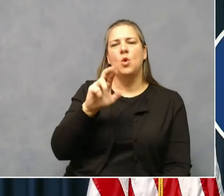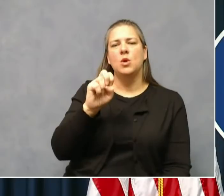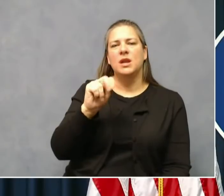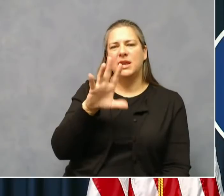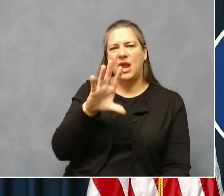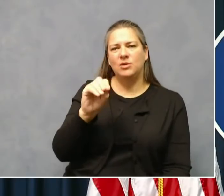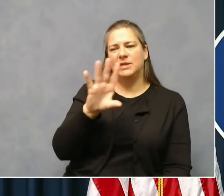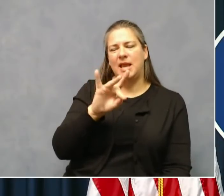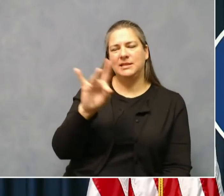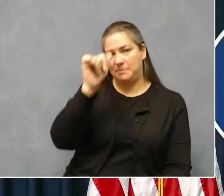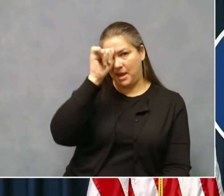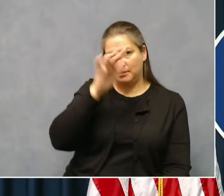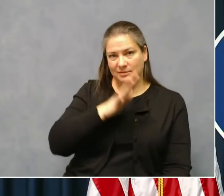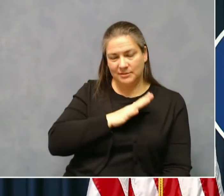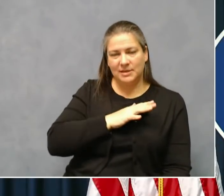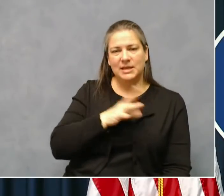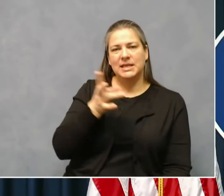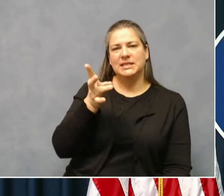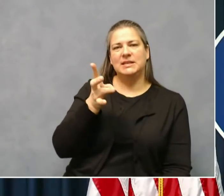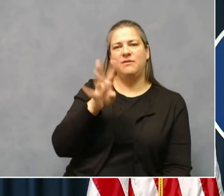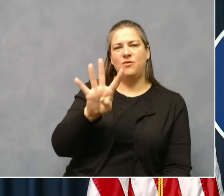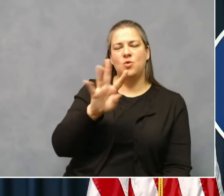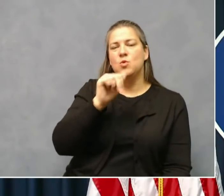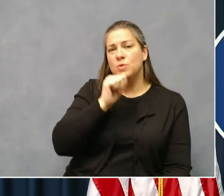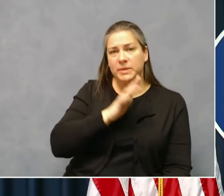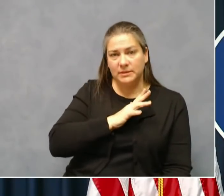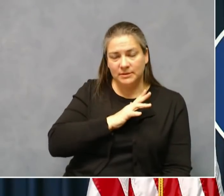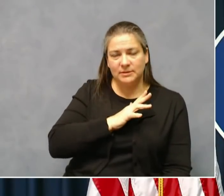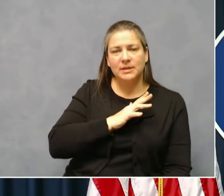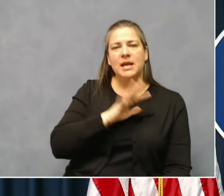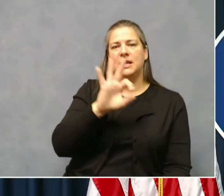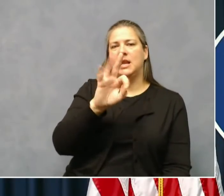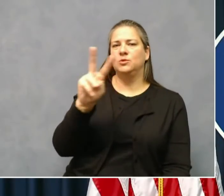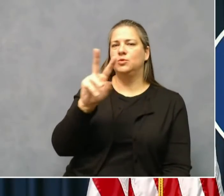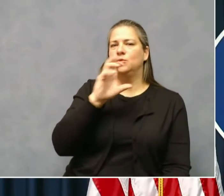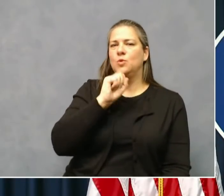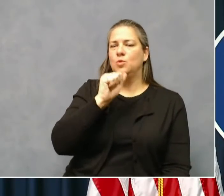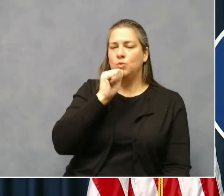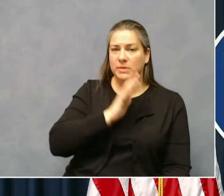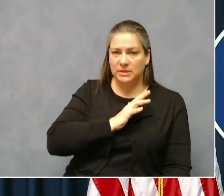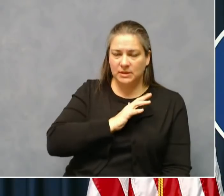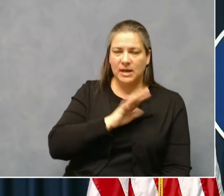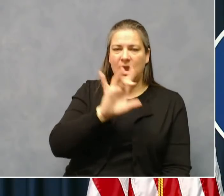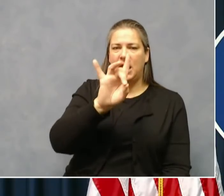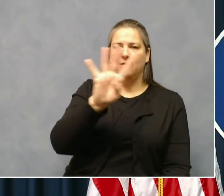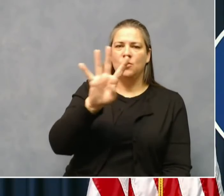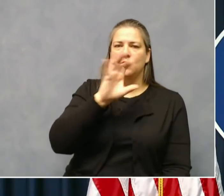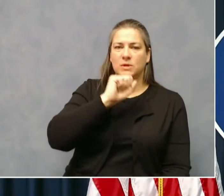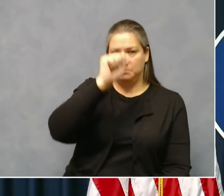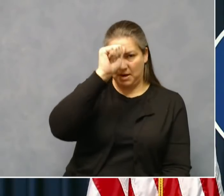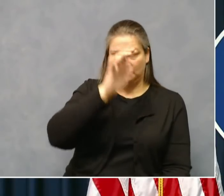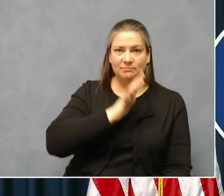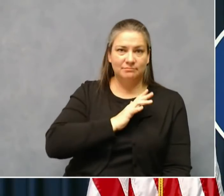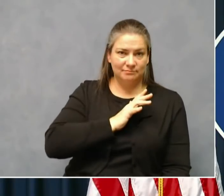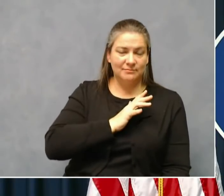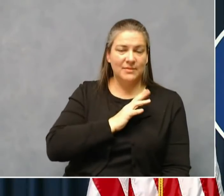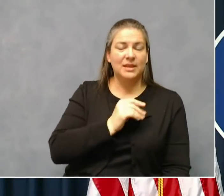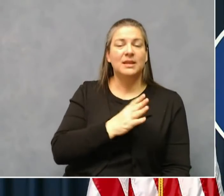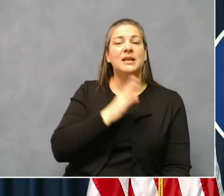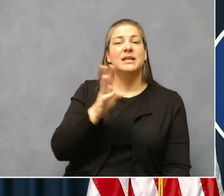man, 74-year-old woman, a 92-year-old woman, and an 84-year-old man. Finally, a 68-year-old